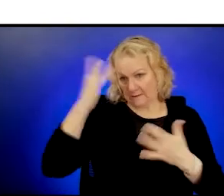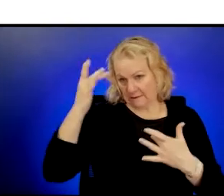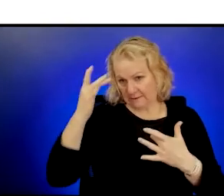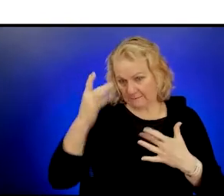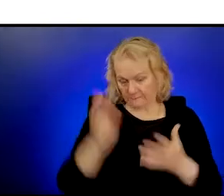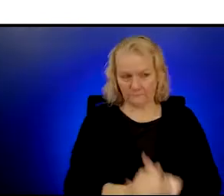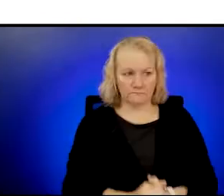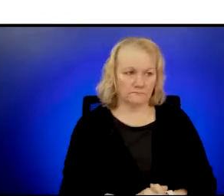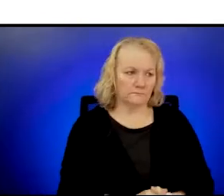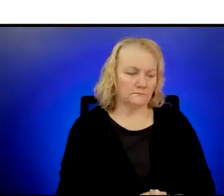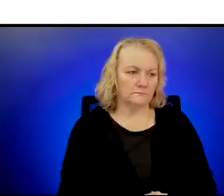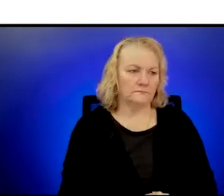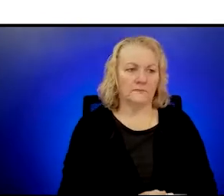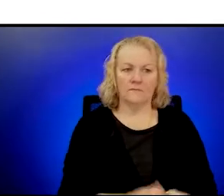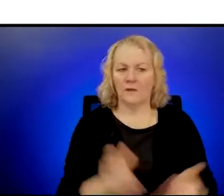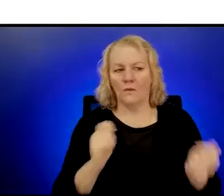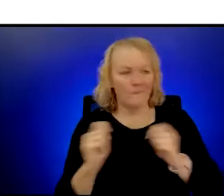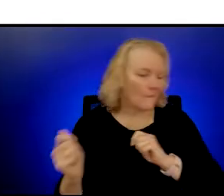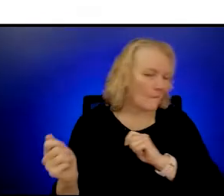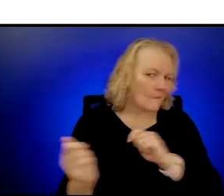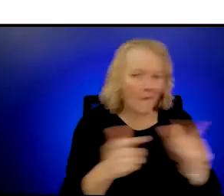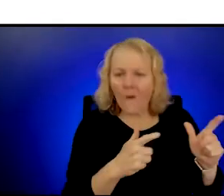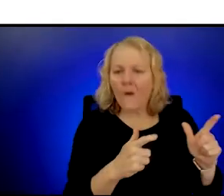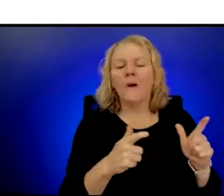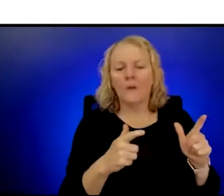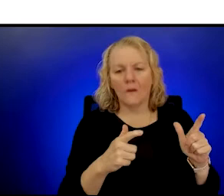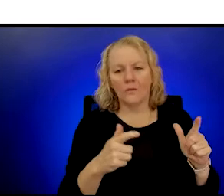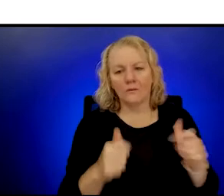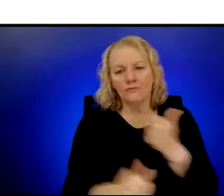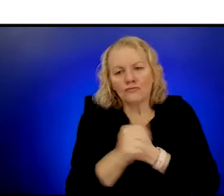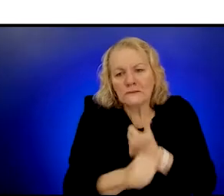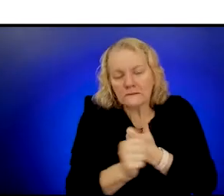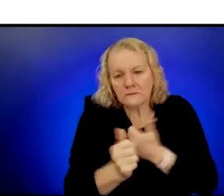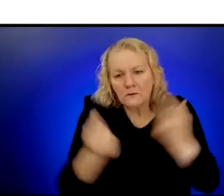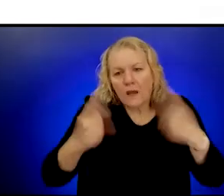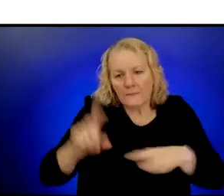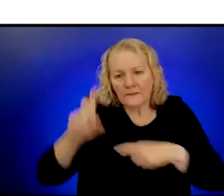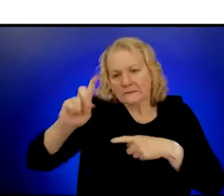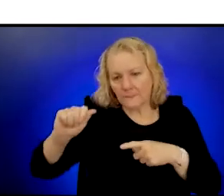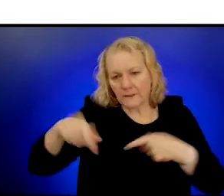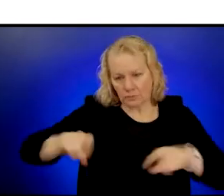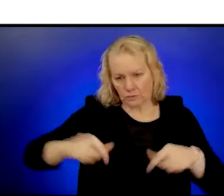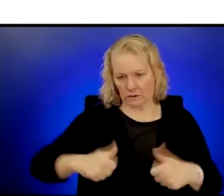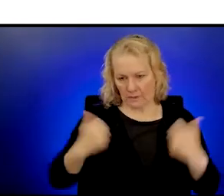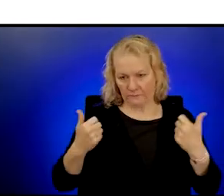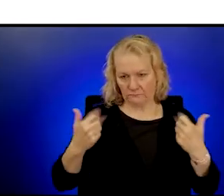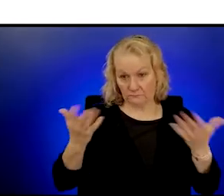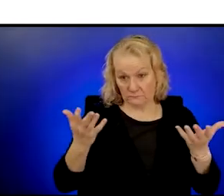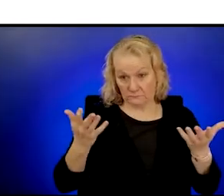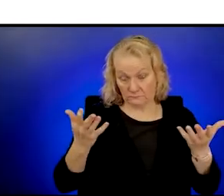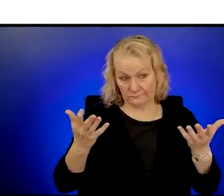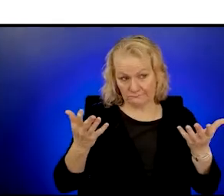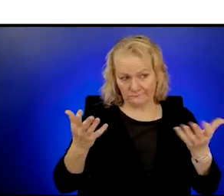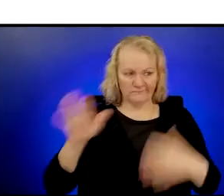So we are all at risk of having a disability at some point in our life.